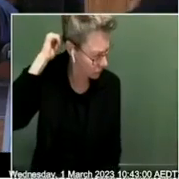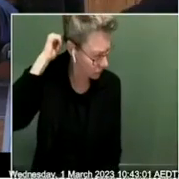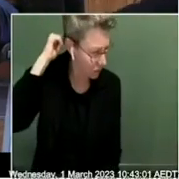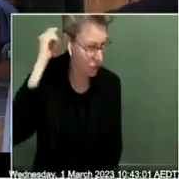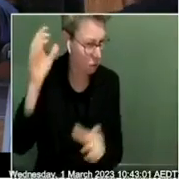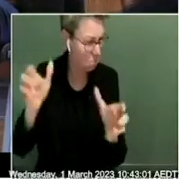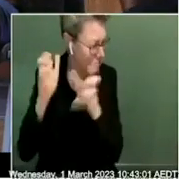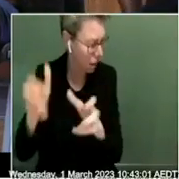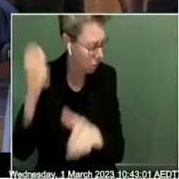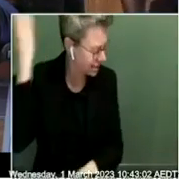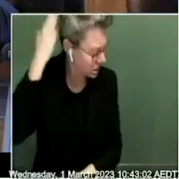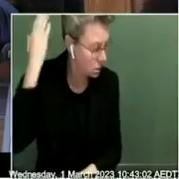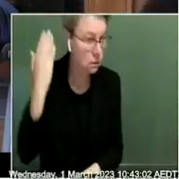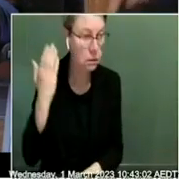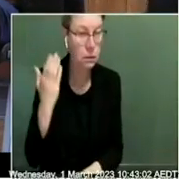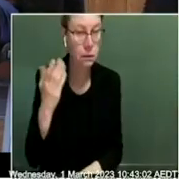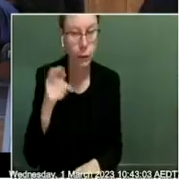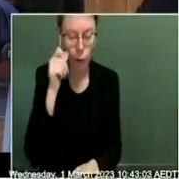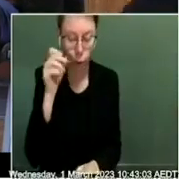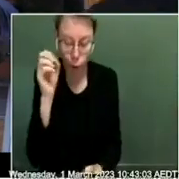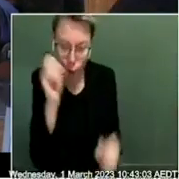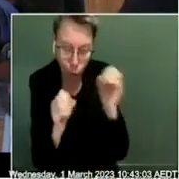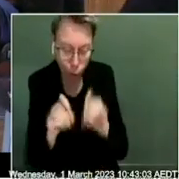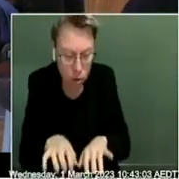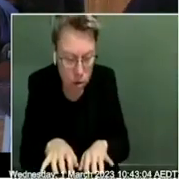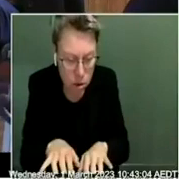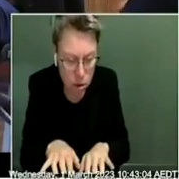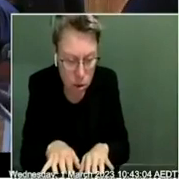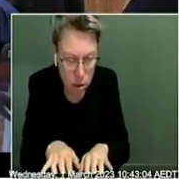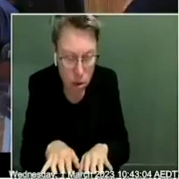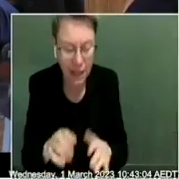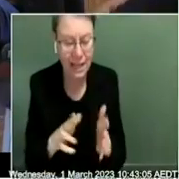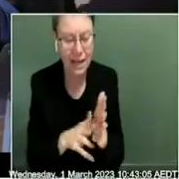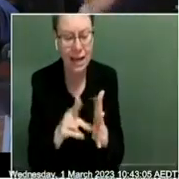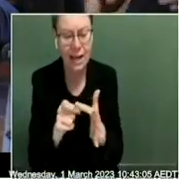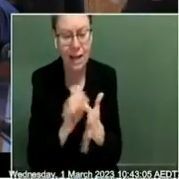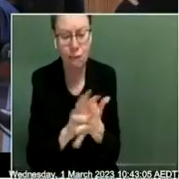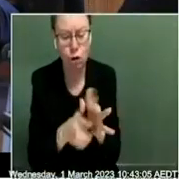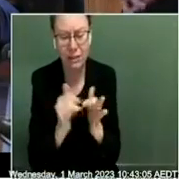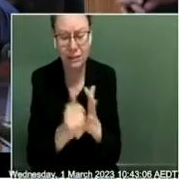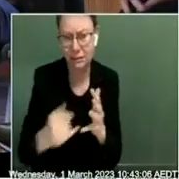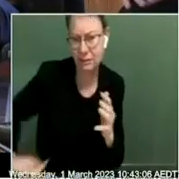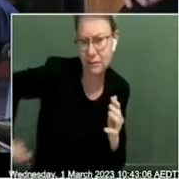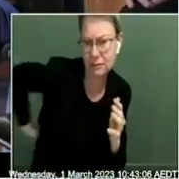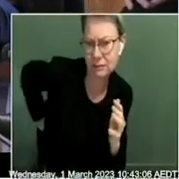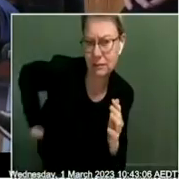and that's a kidney illness. She's really sick and